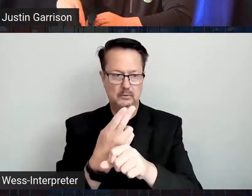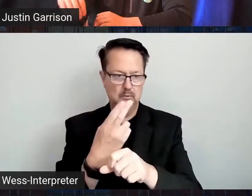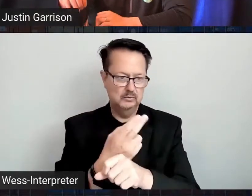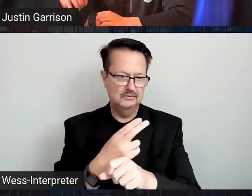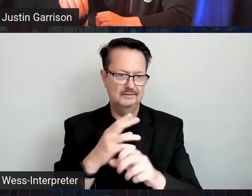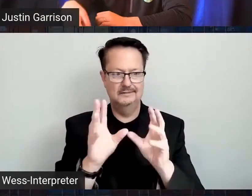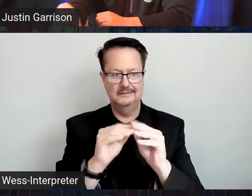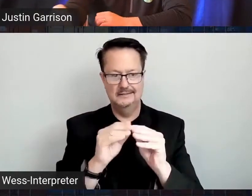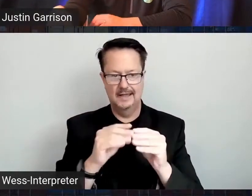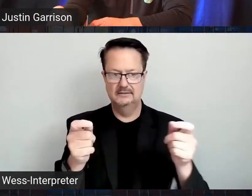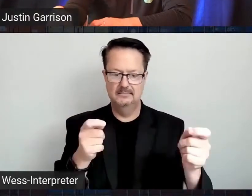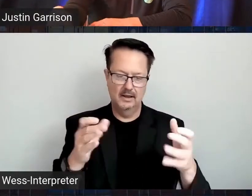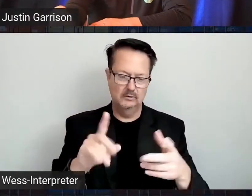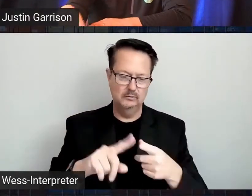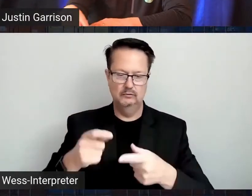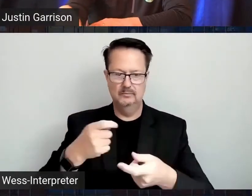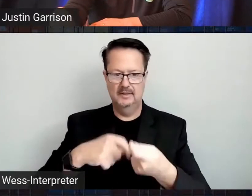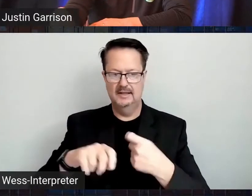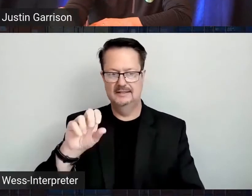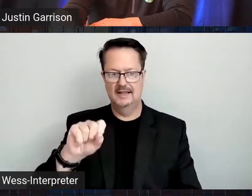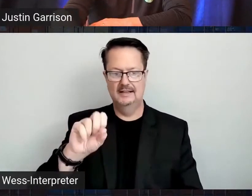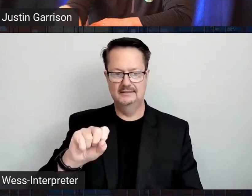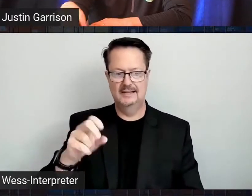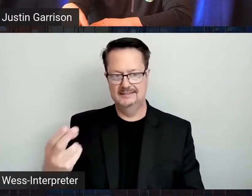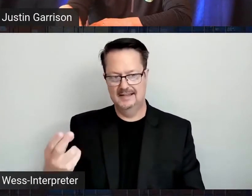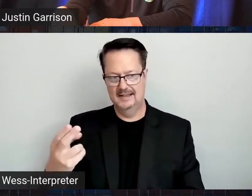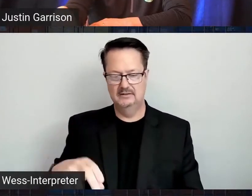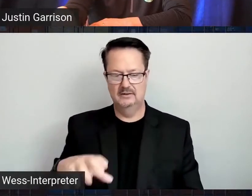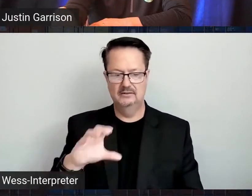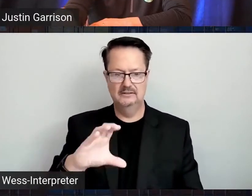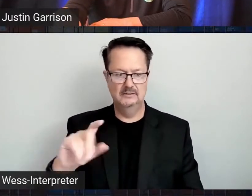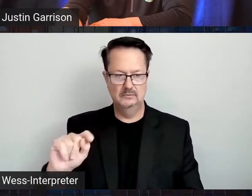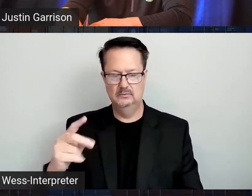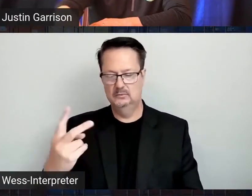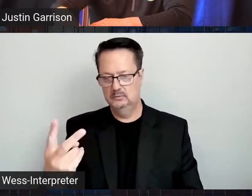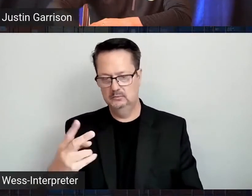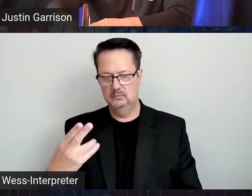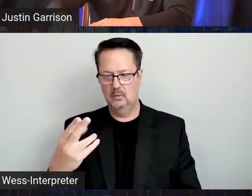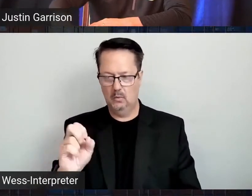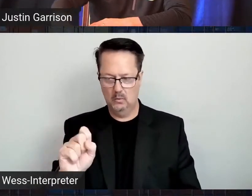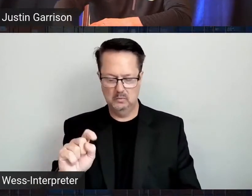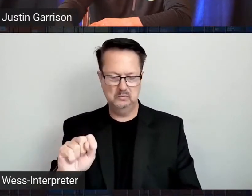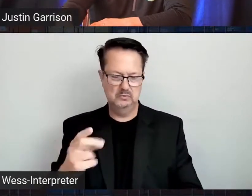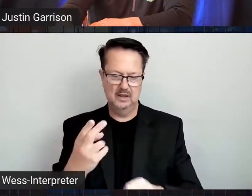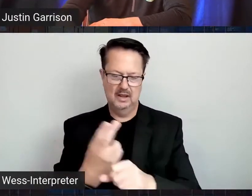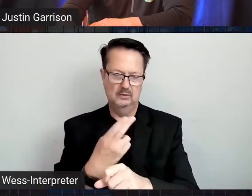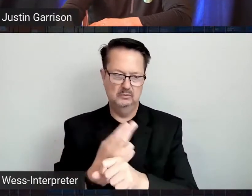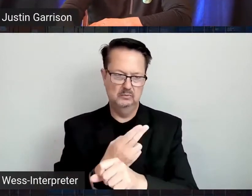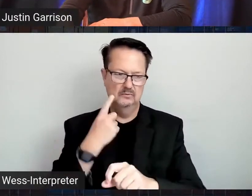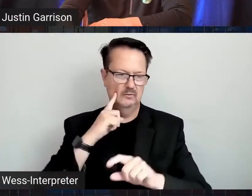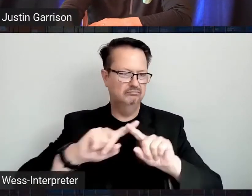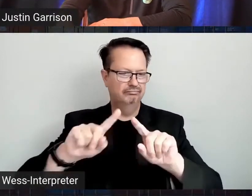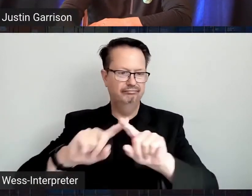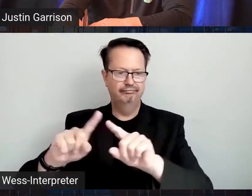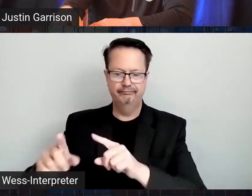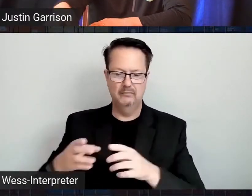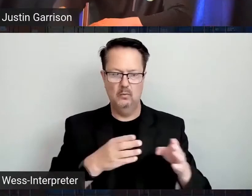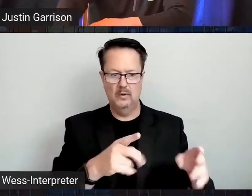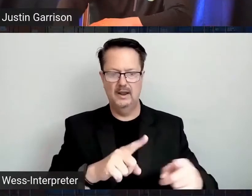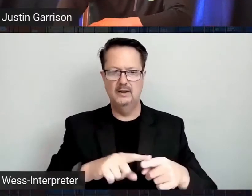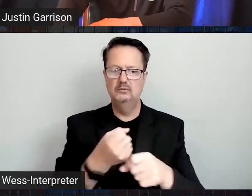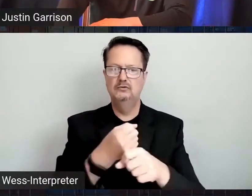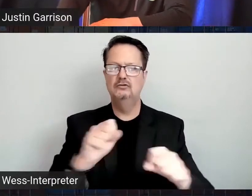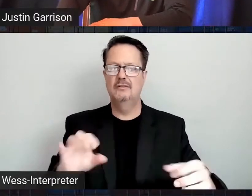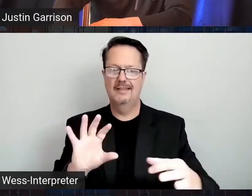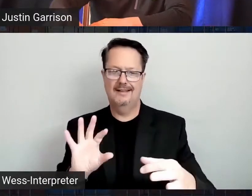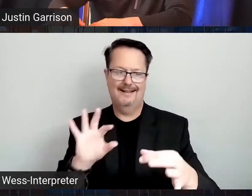Manager to replace SSH on your EC2 hosts, you can use Session Manager for a lot of different ways to securely connect into